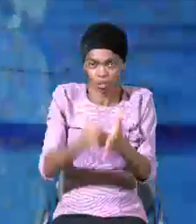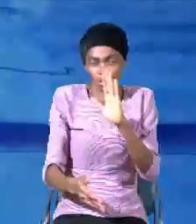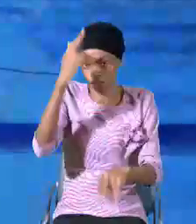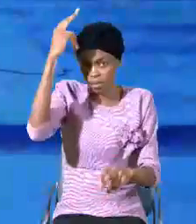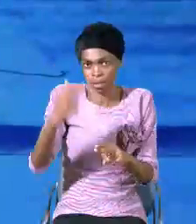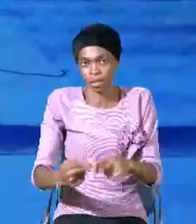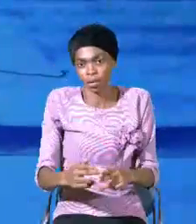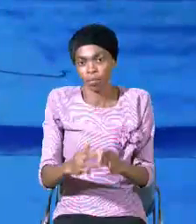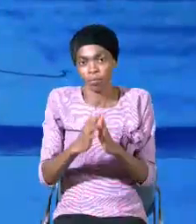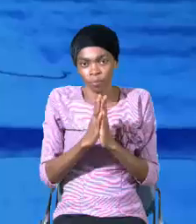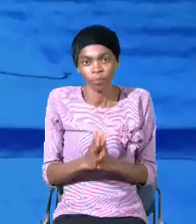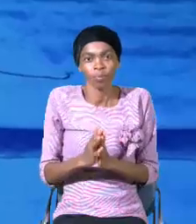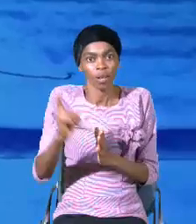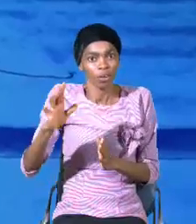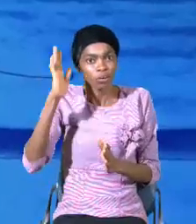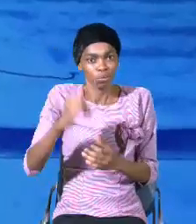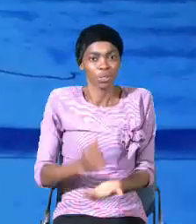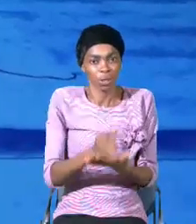It will help you.